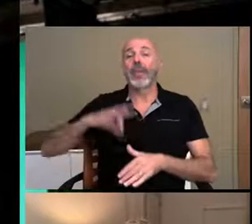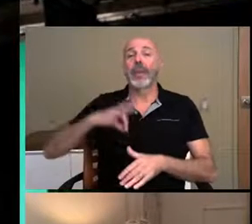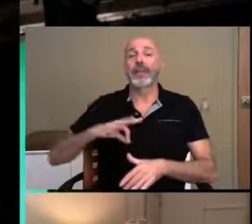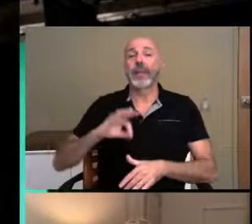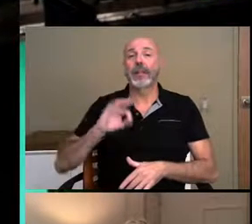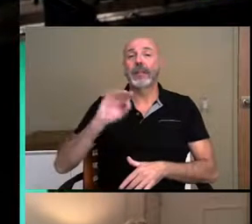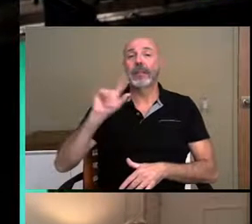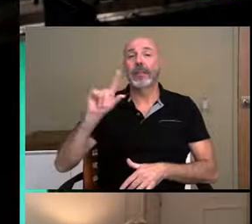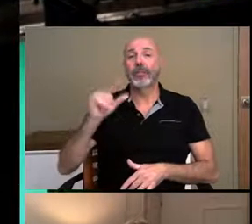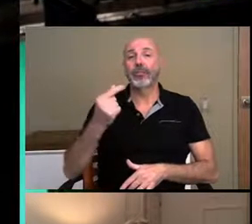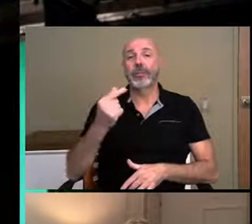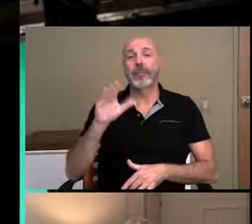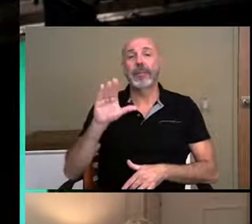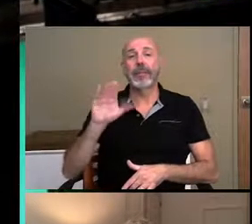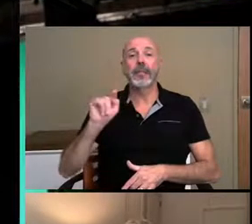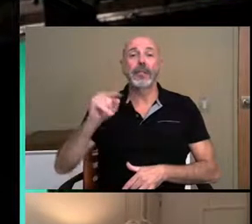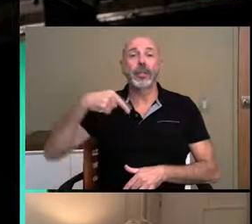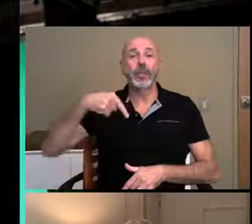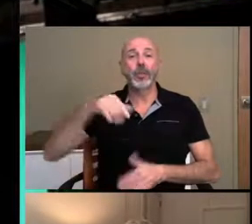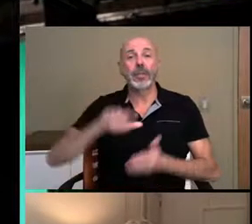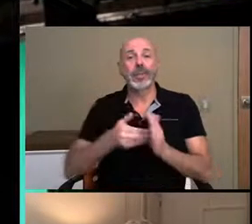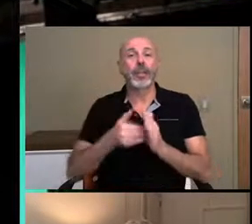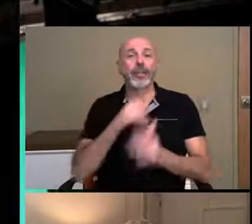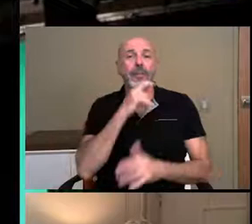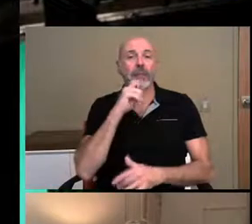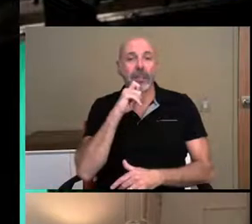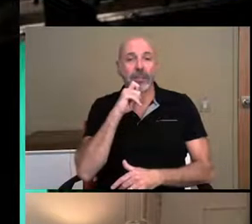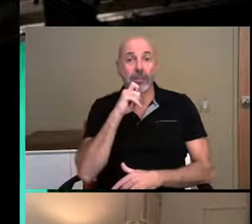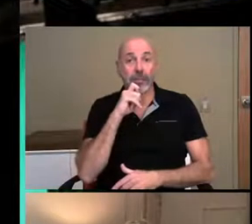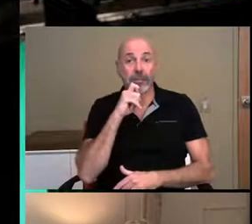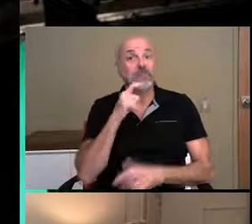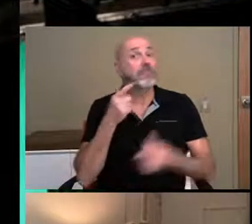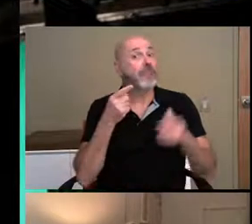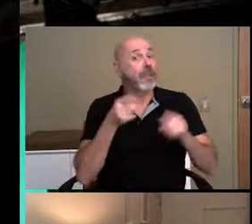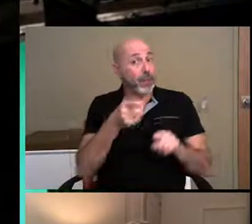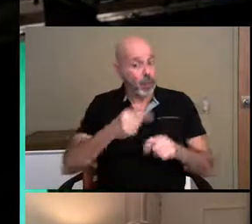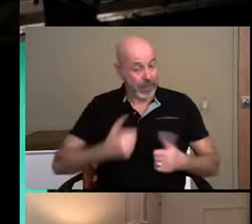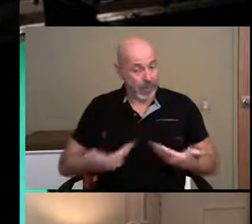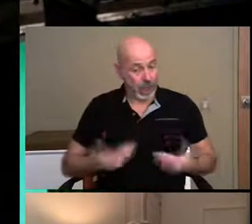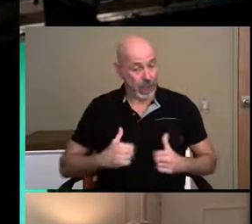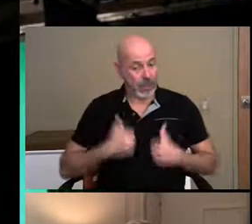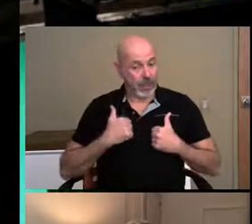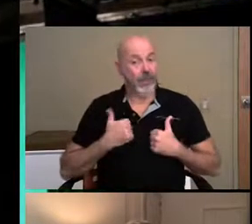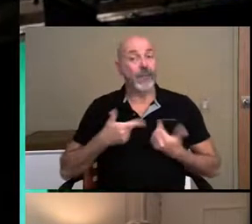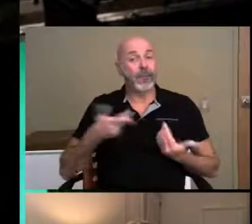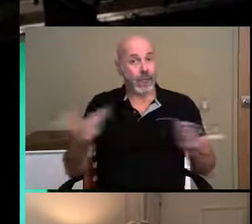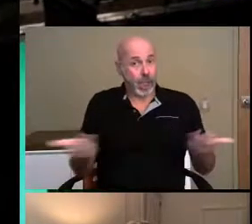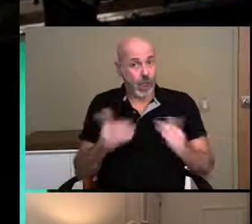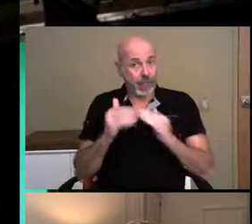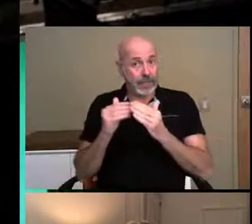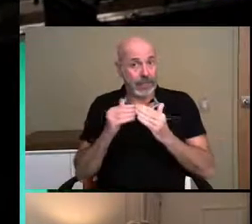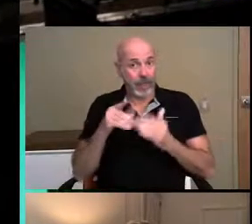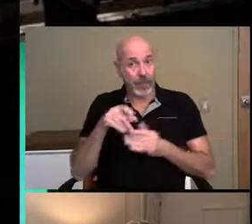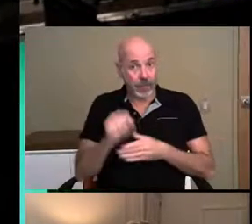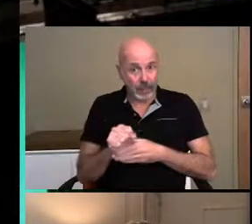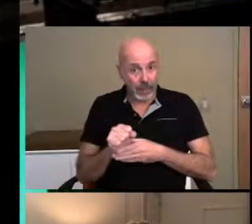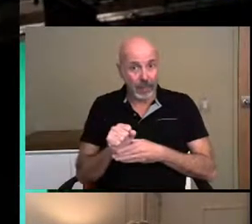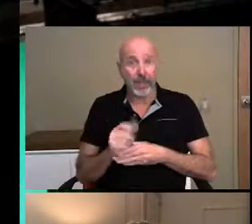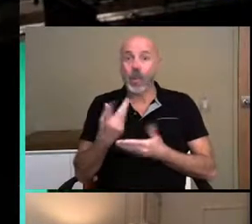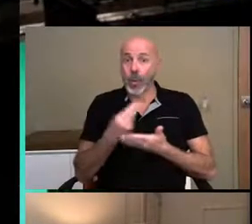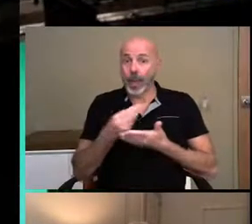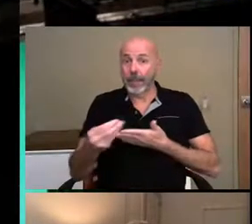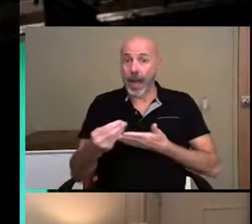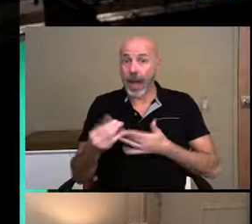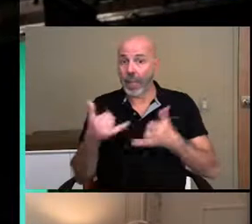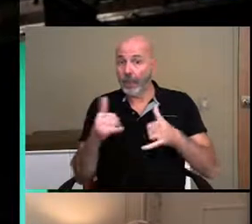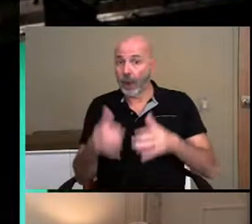of the Desert. And for those of you who are in town who want to procure party packs